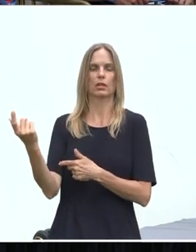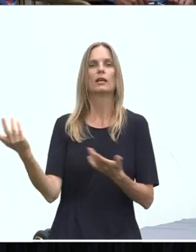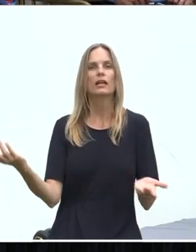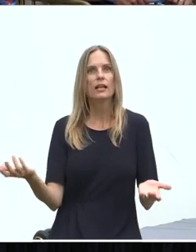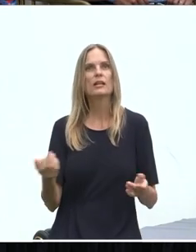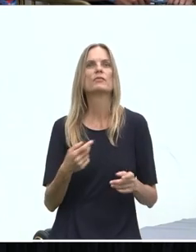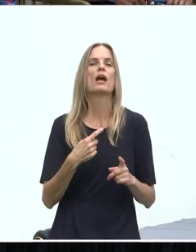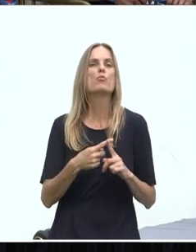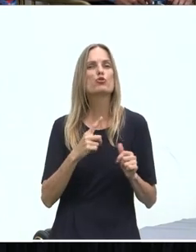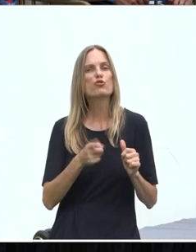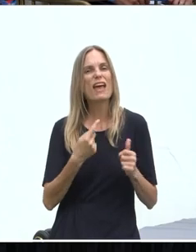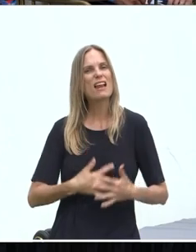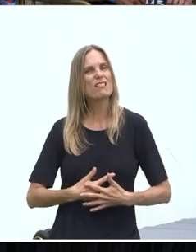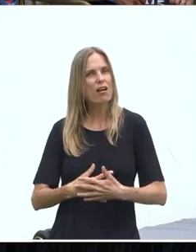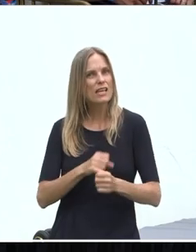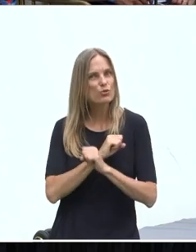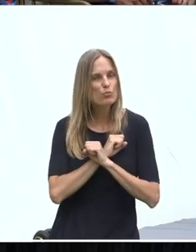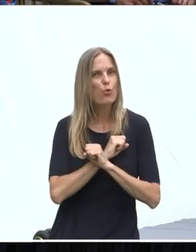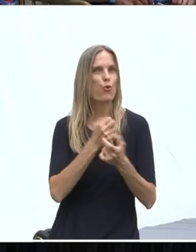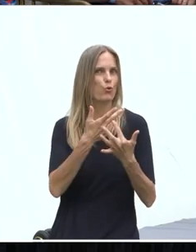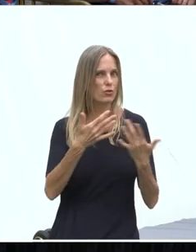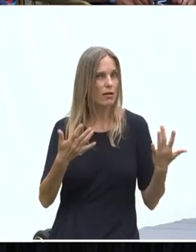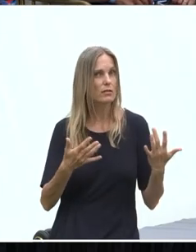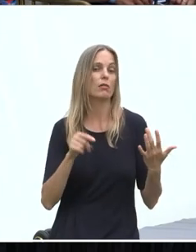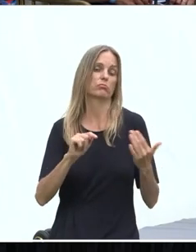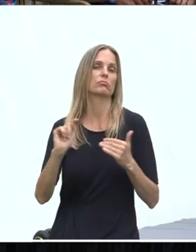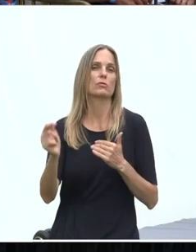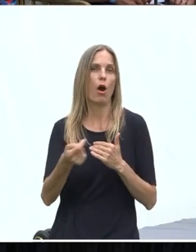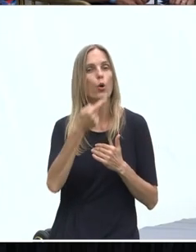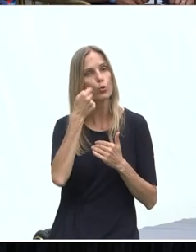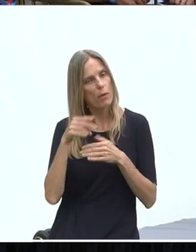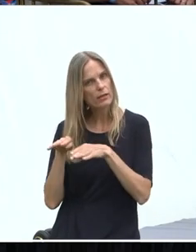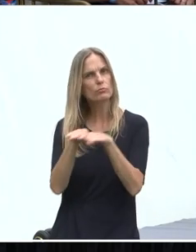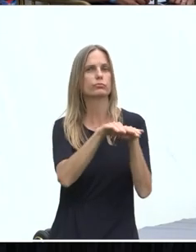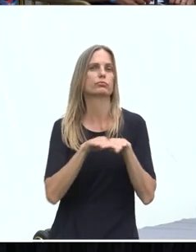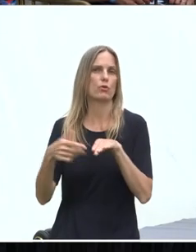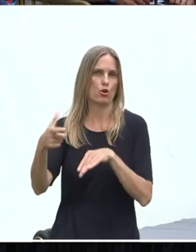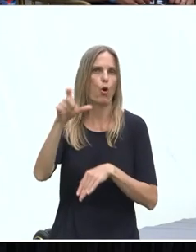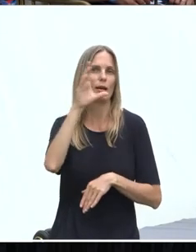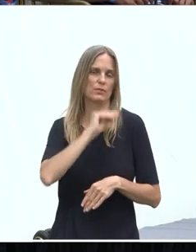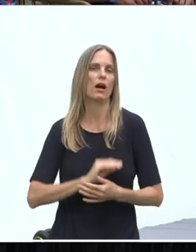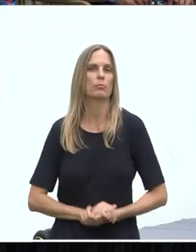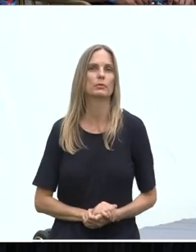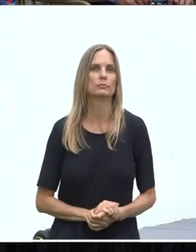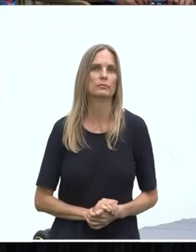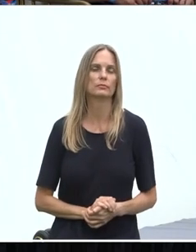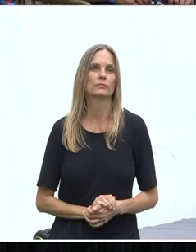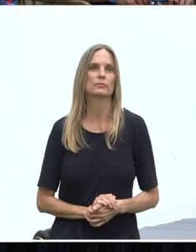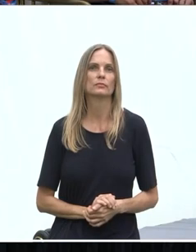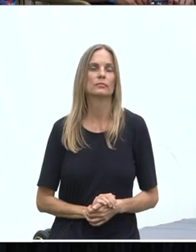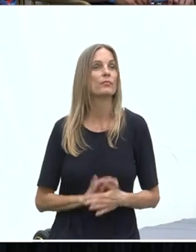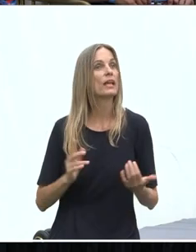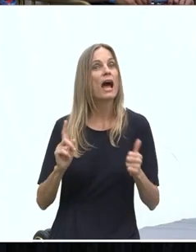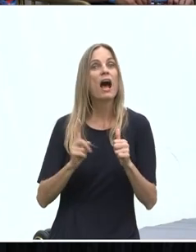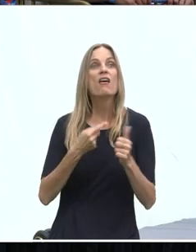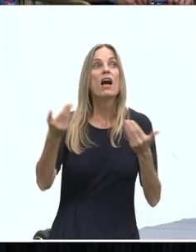that makes men also equal in these fields where we can see more women now. So, do we have